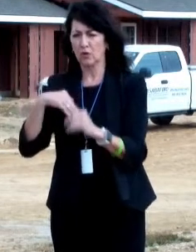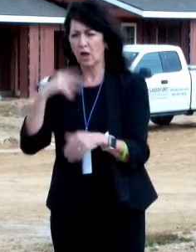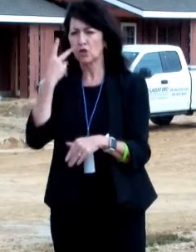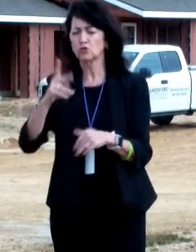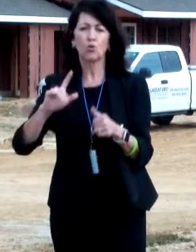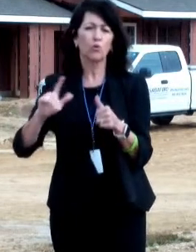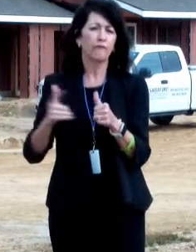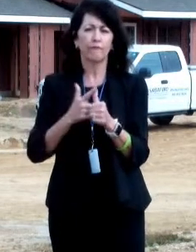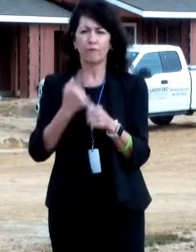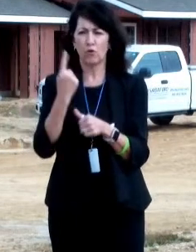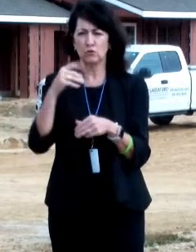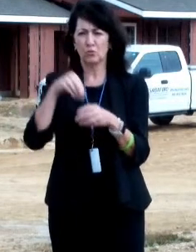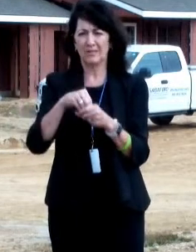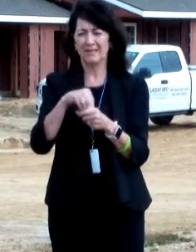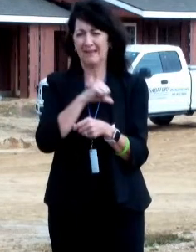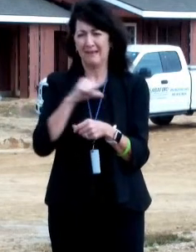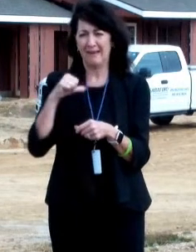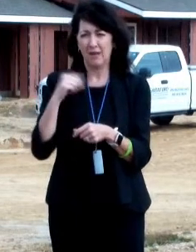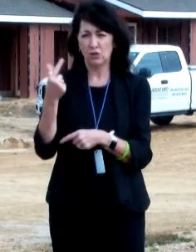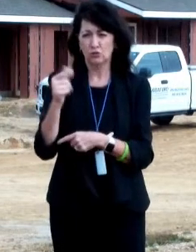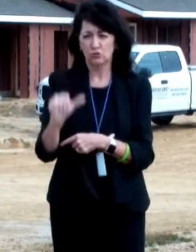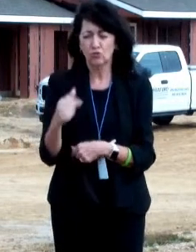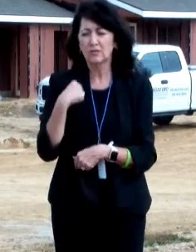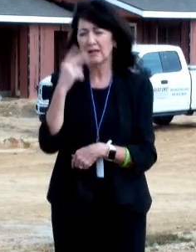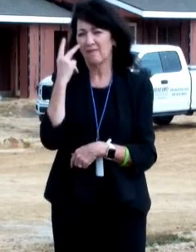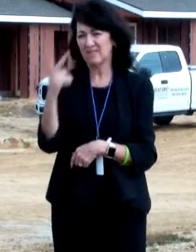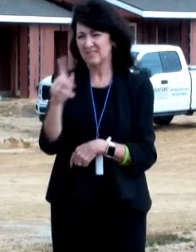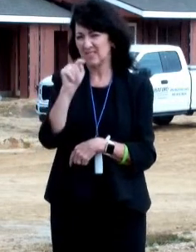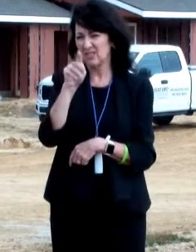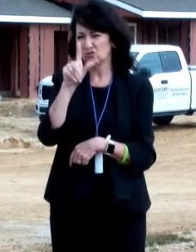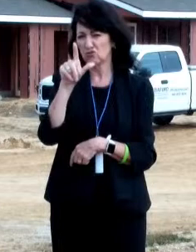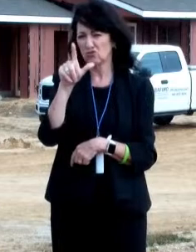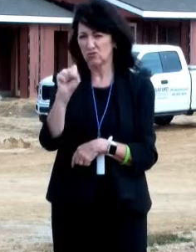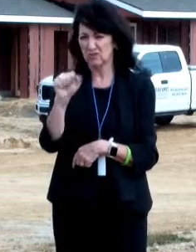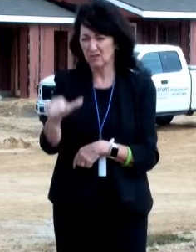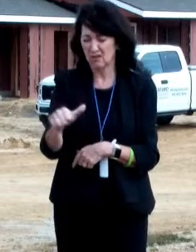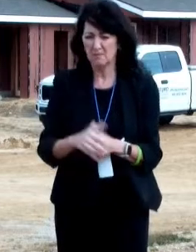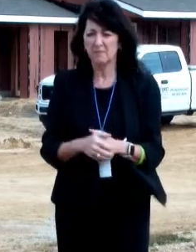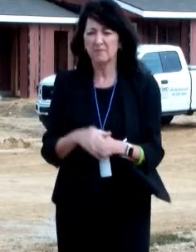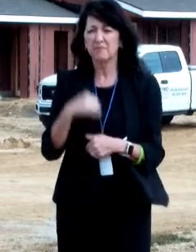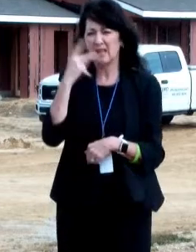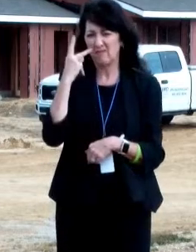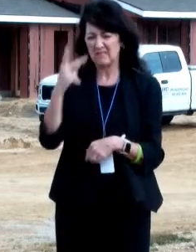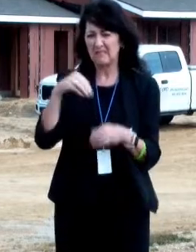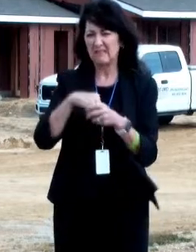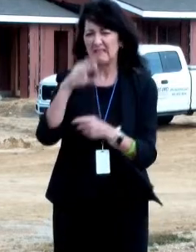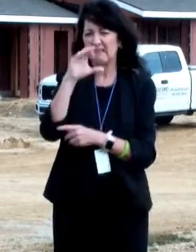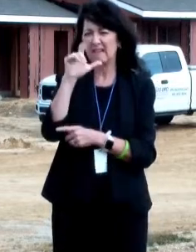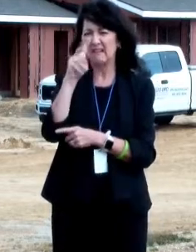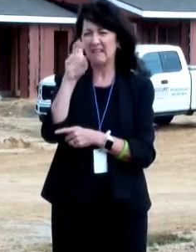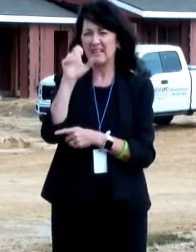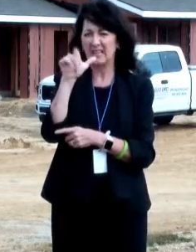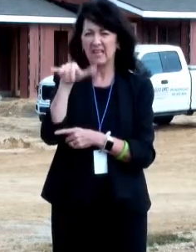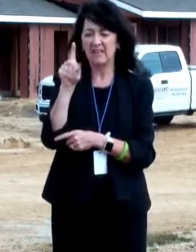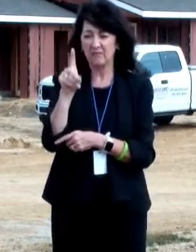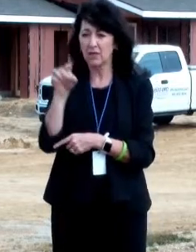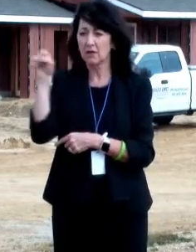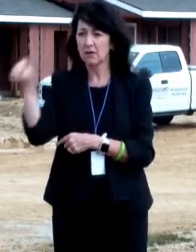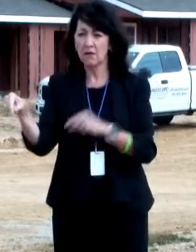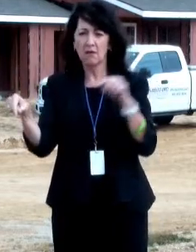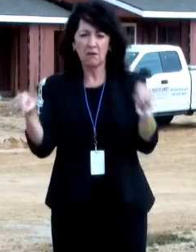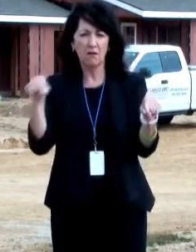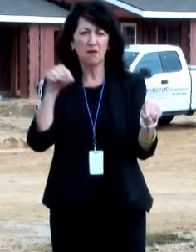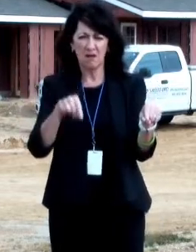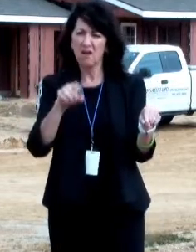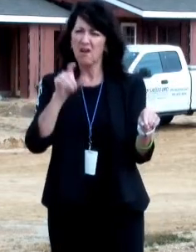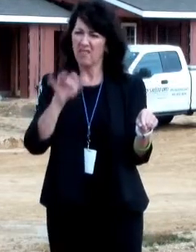to visit the purpose-built community in Tulsa. I've gone to visit the purpose-built community in Cleveland. And it's the real deal. Folks,